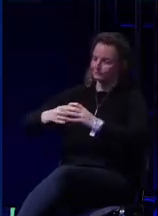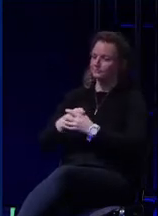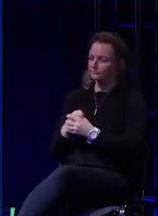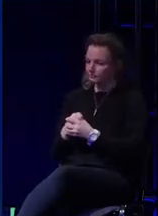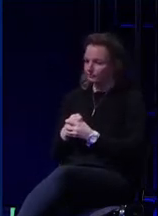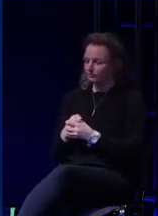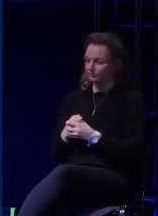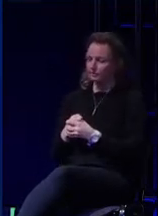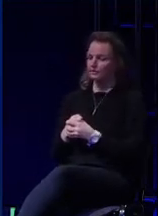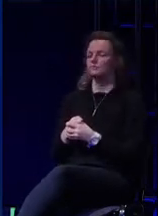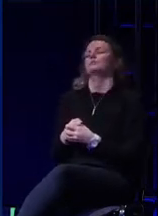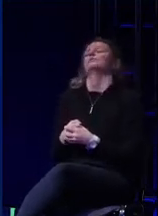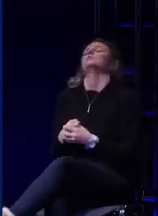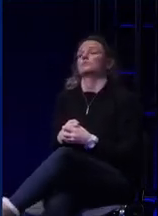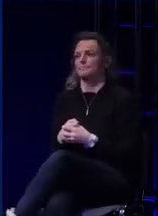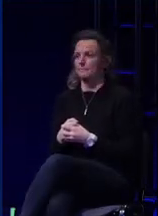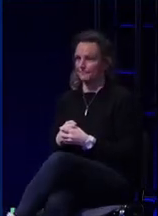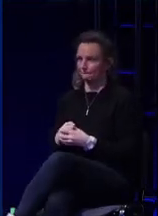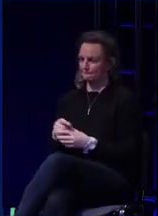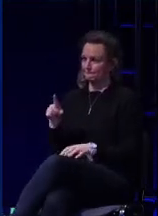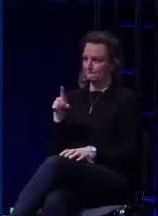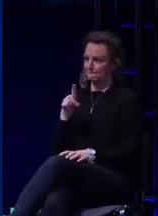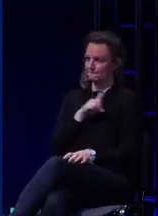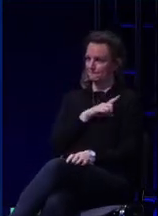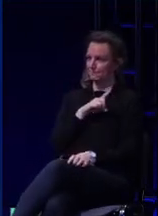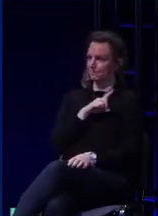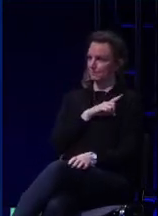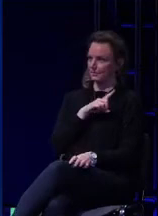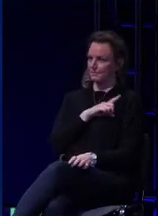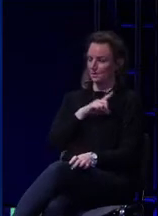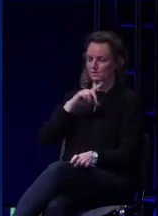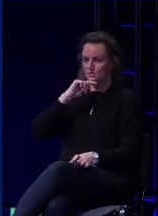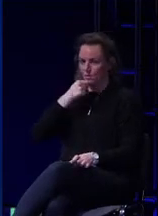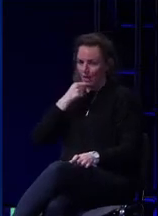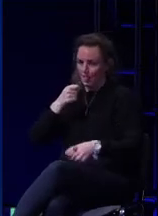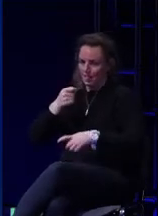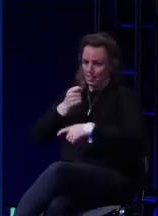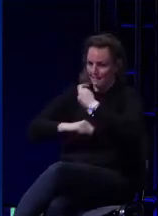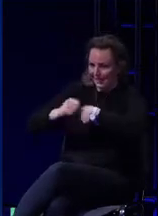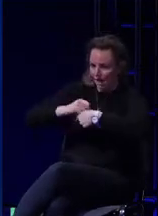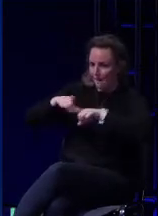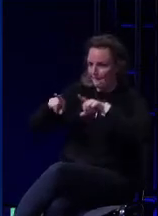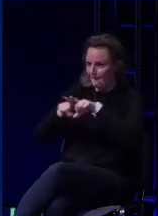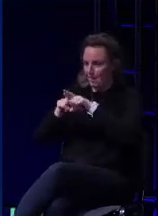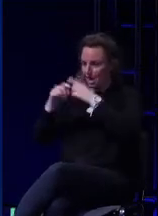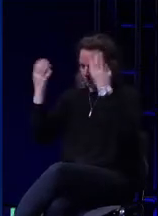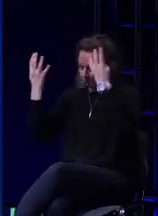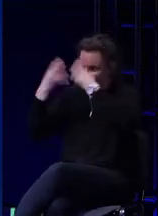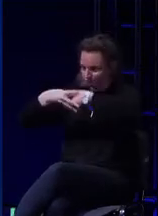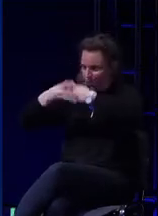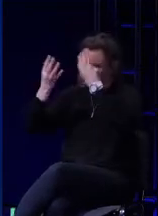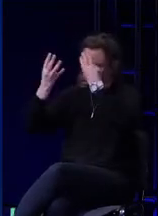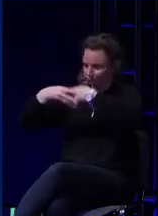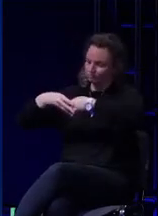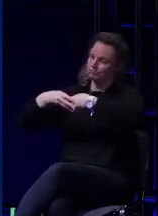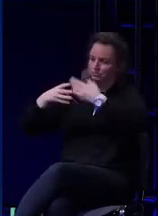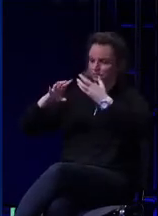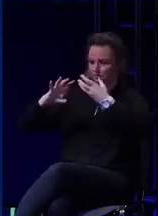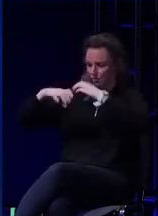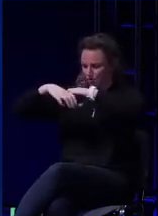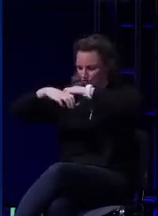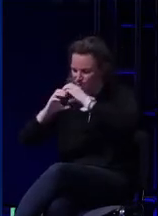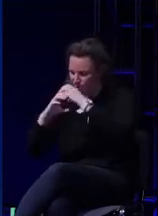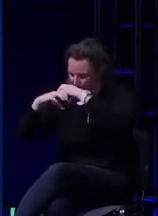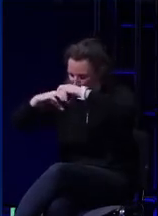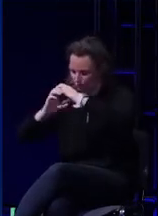into almost like you know, boroscope lenses and stuff like that. Like blend the shots. Yeah. So, but what? And